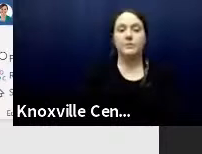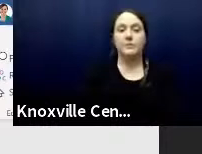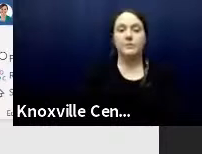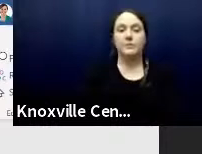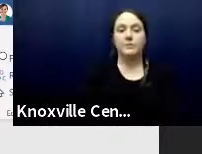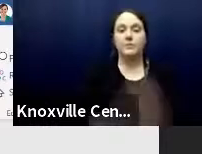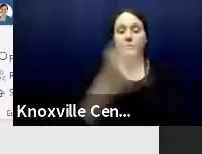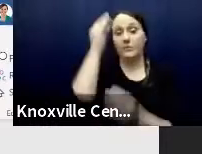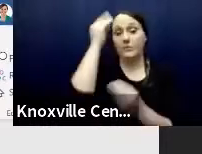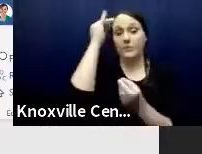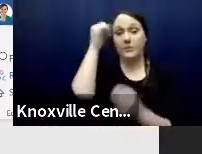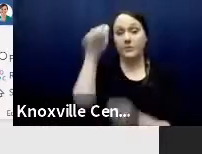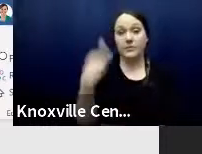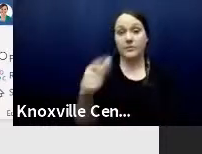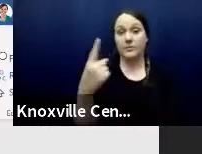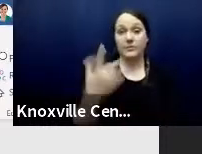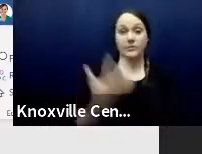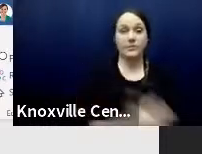Thoughts, anyone?